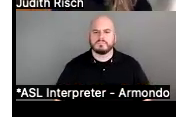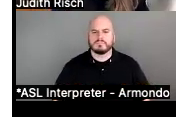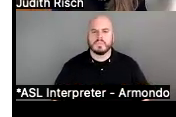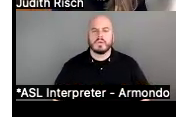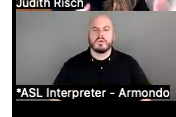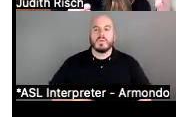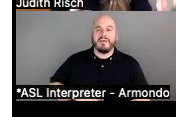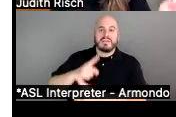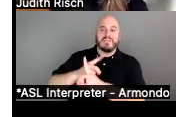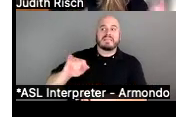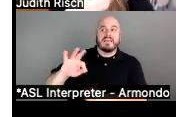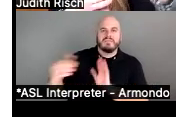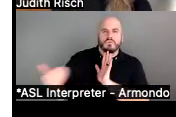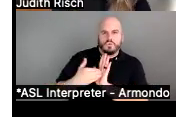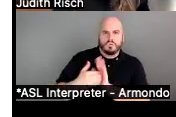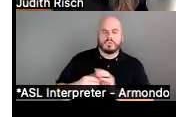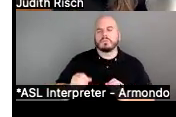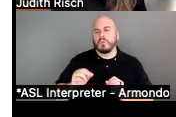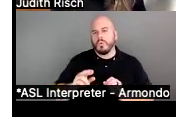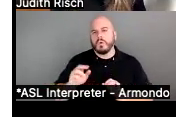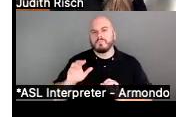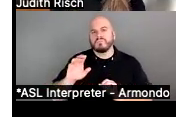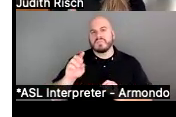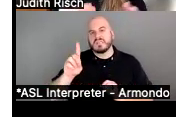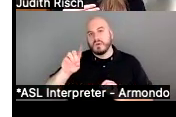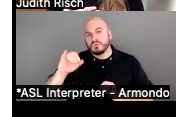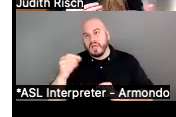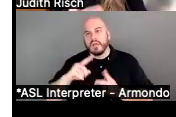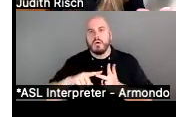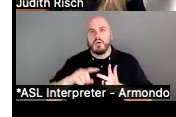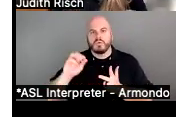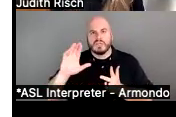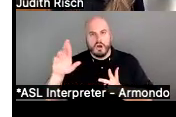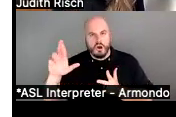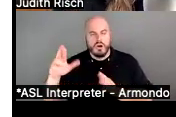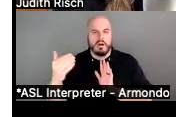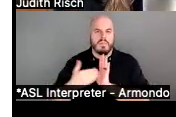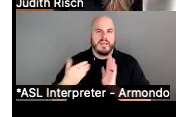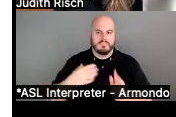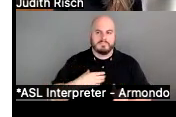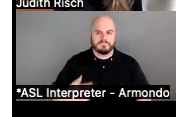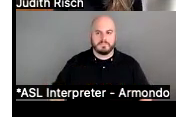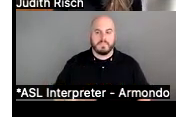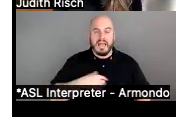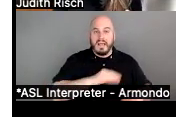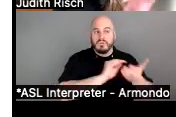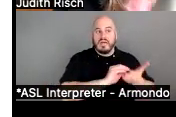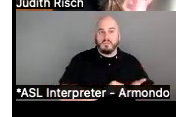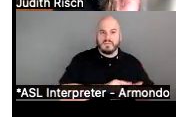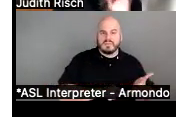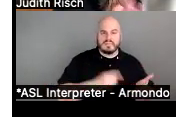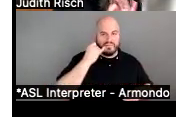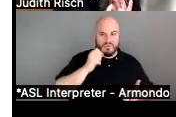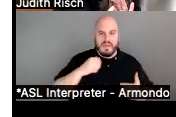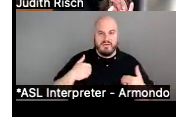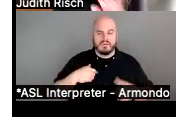if you get sued or get an OCR complaint or a DOJ complaint. And I really would document this stuff if you have it. This should not be